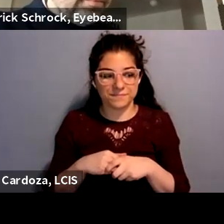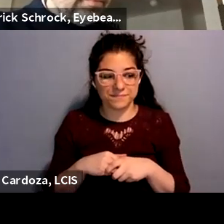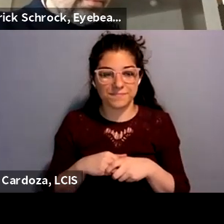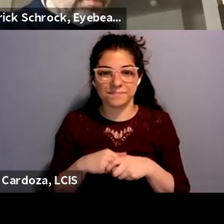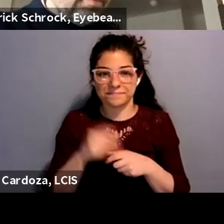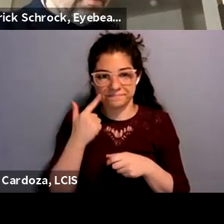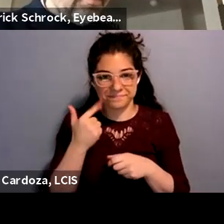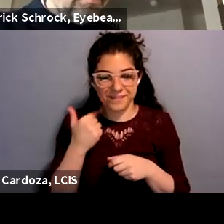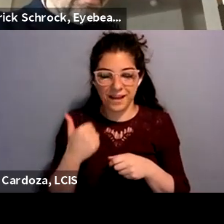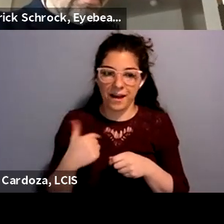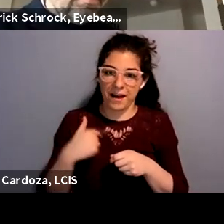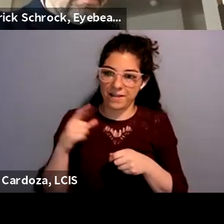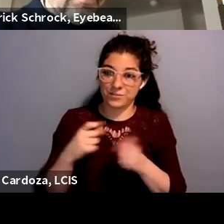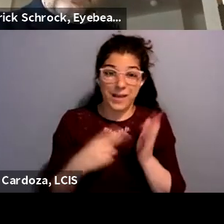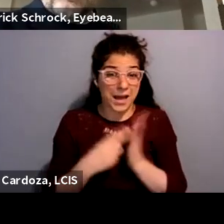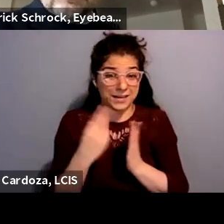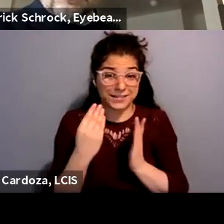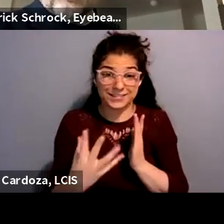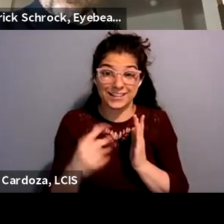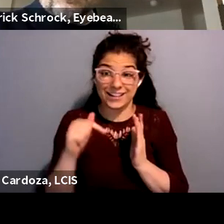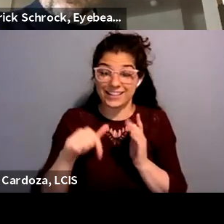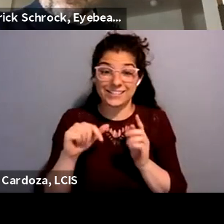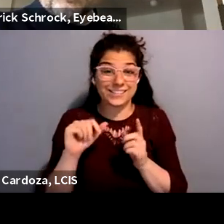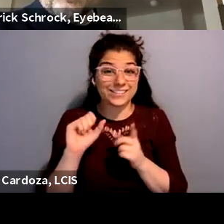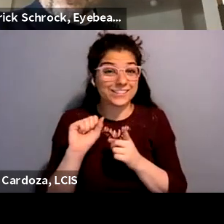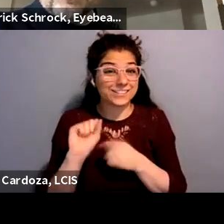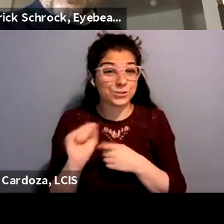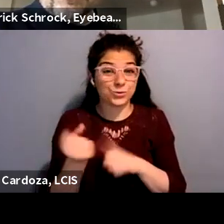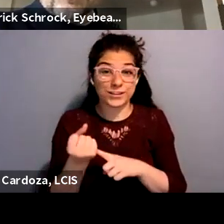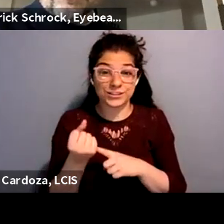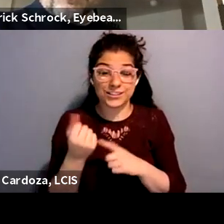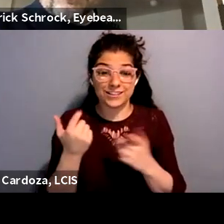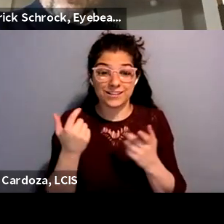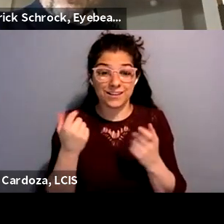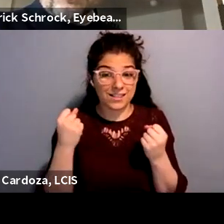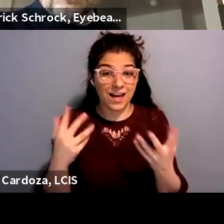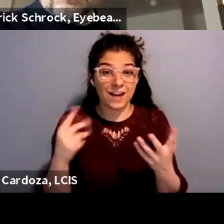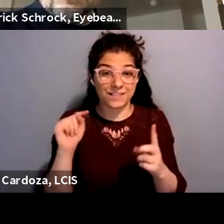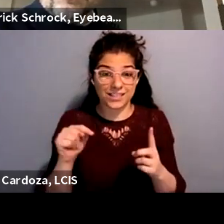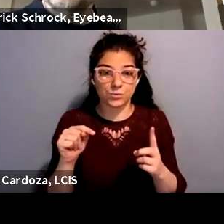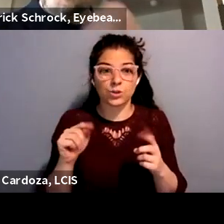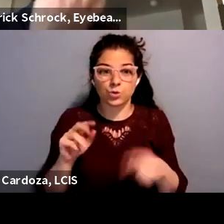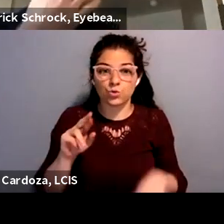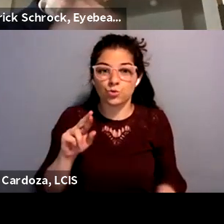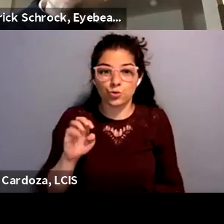I kind of have to be honest that in the situation that we were in, a lot of it was reactive.